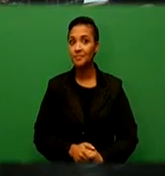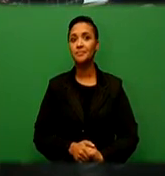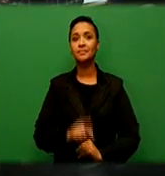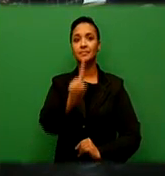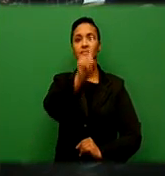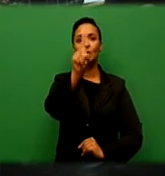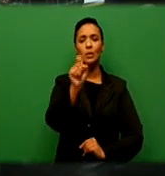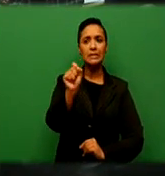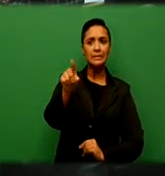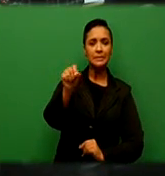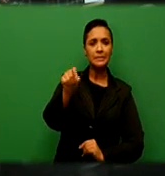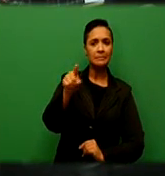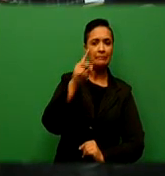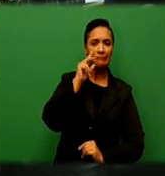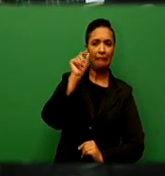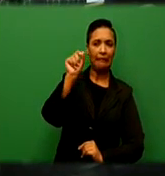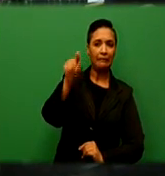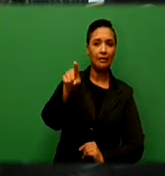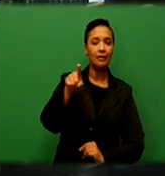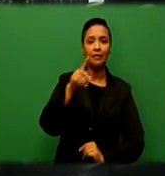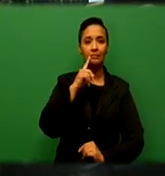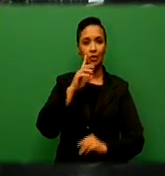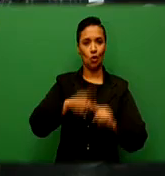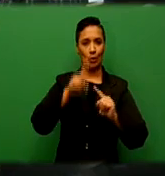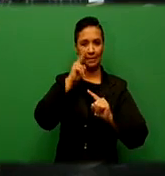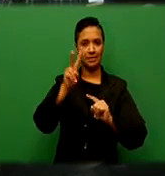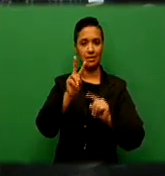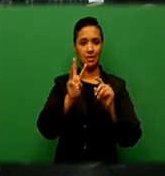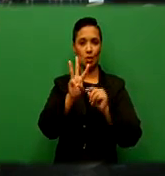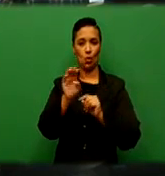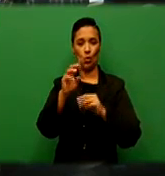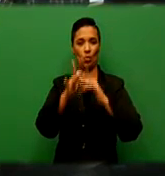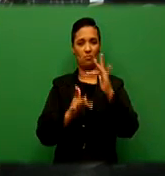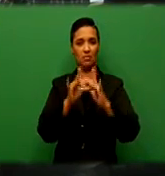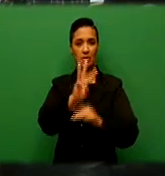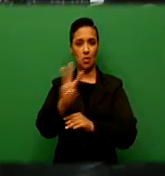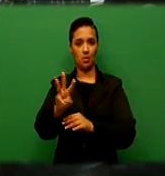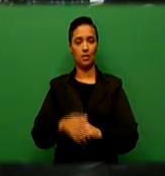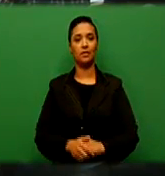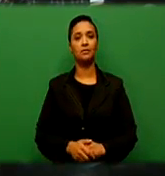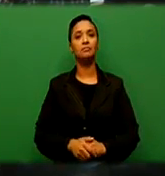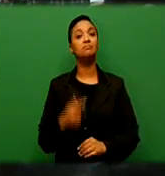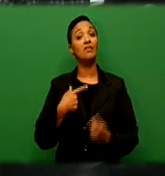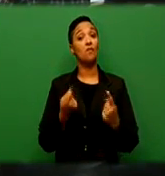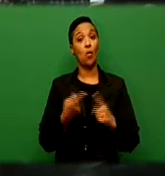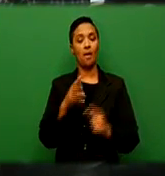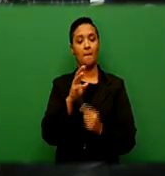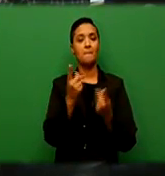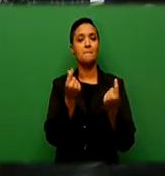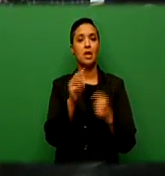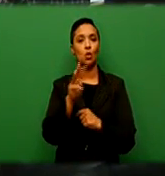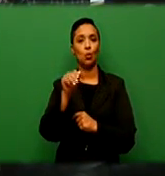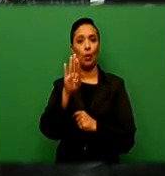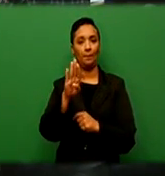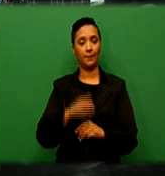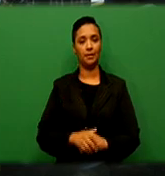There's a question on webcast. We can't see them, so we've got to. It's Hannah Zaidi from MoneyWeb. How does the Reserve Bank